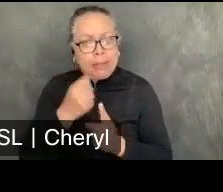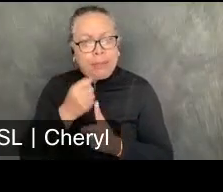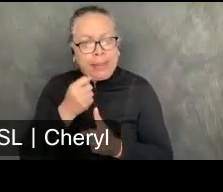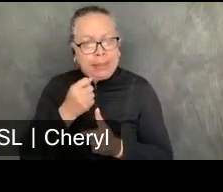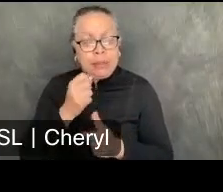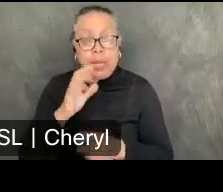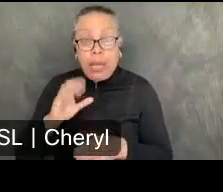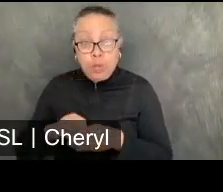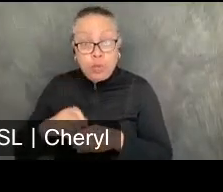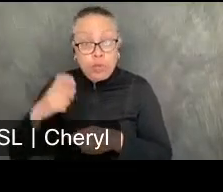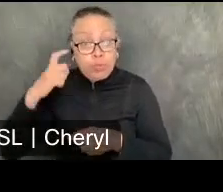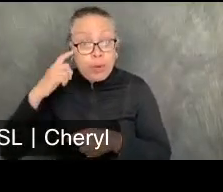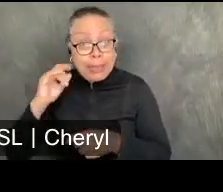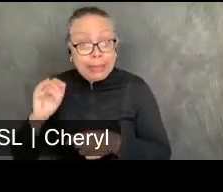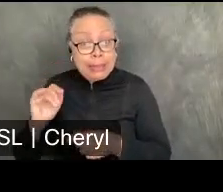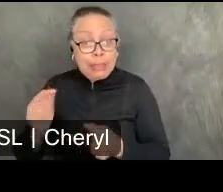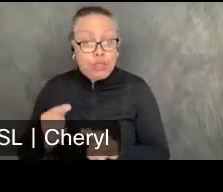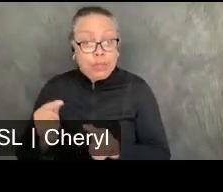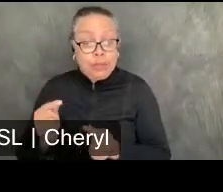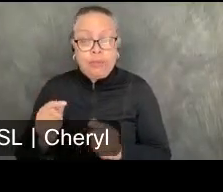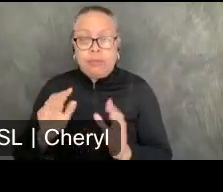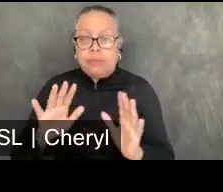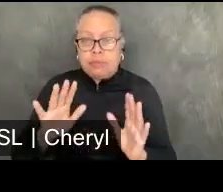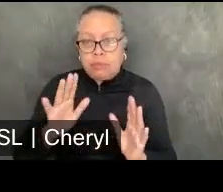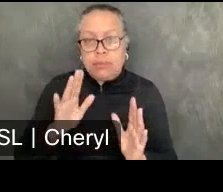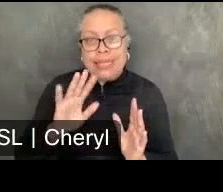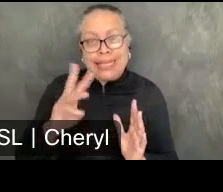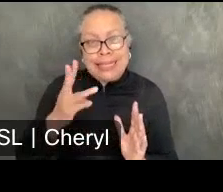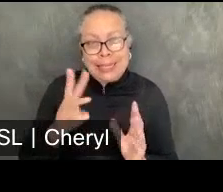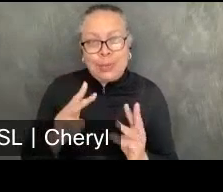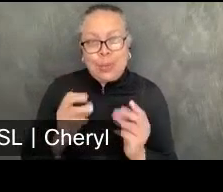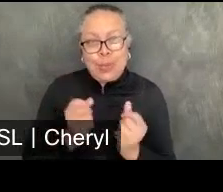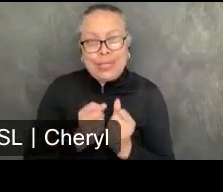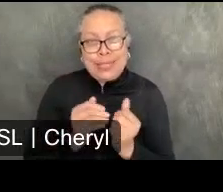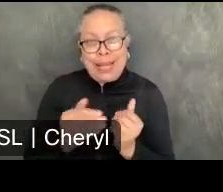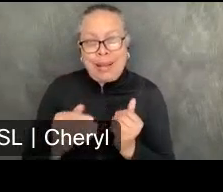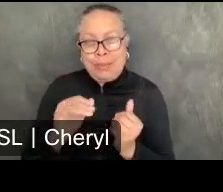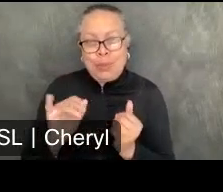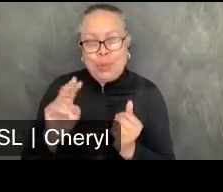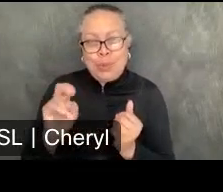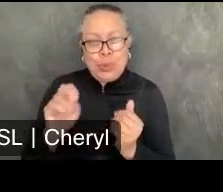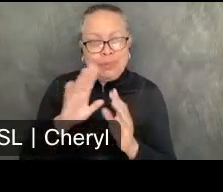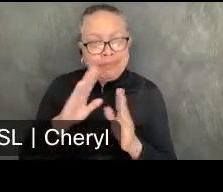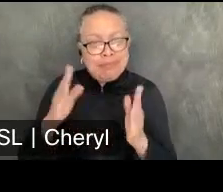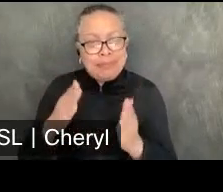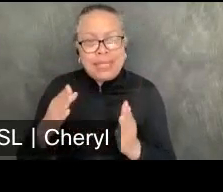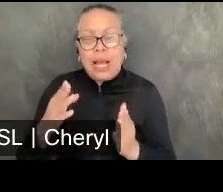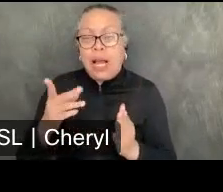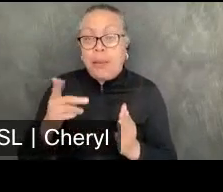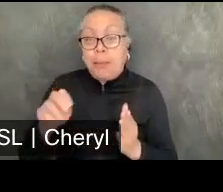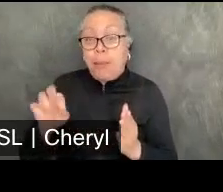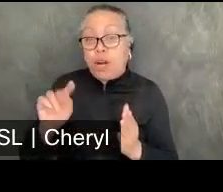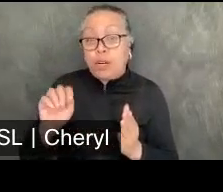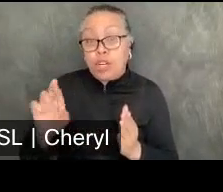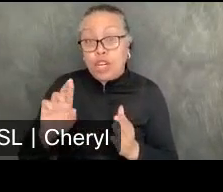injury, which I'm going to put in a plug for our 6th and final session in this series in June is all about partner-inflicted brain